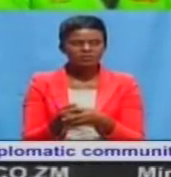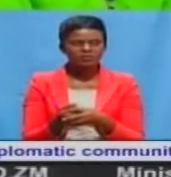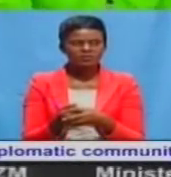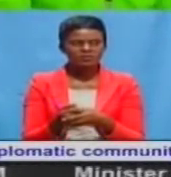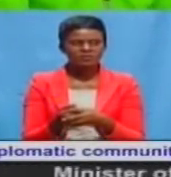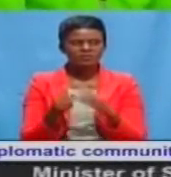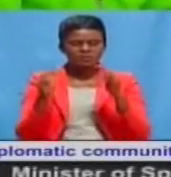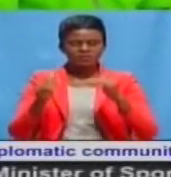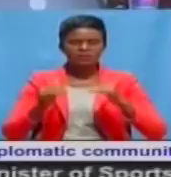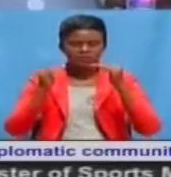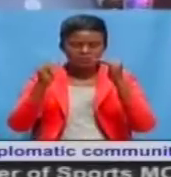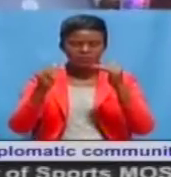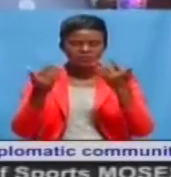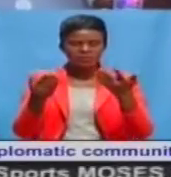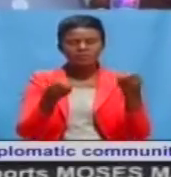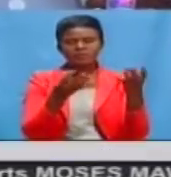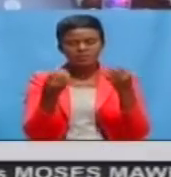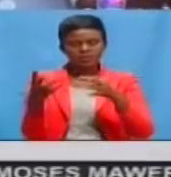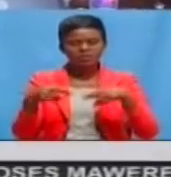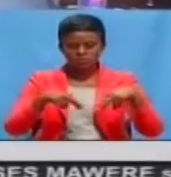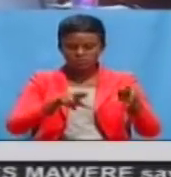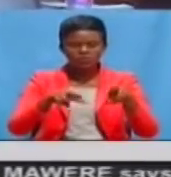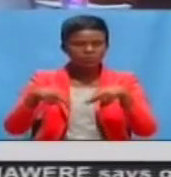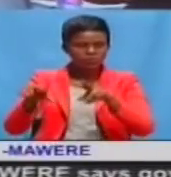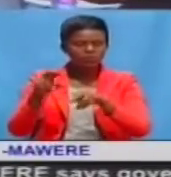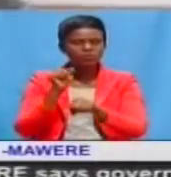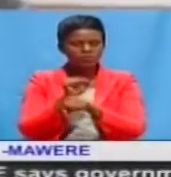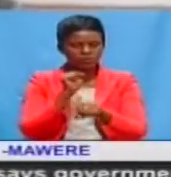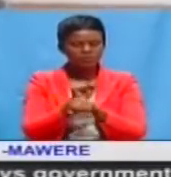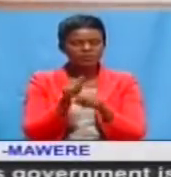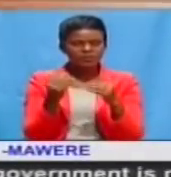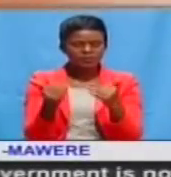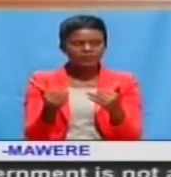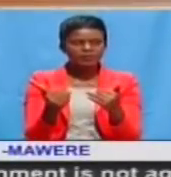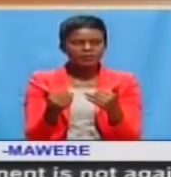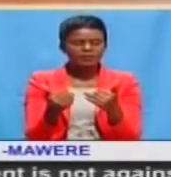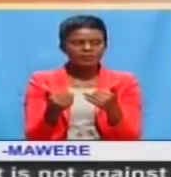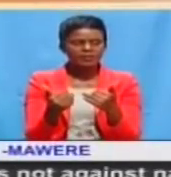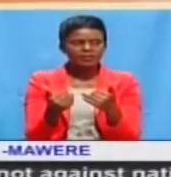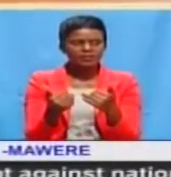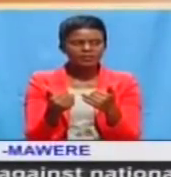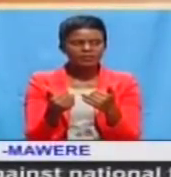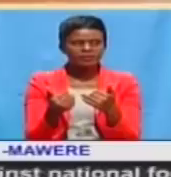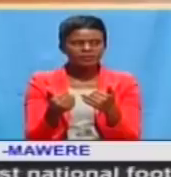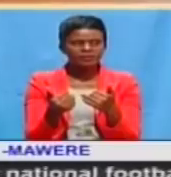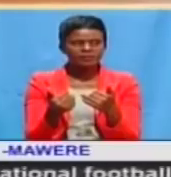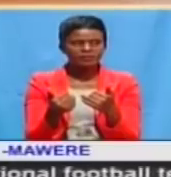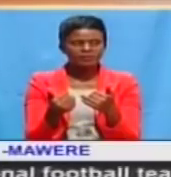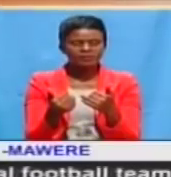The township roads are being worked on. I think it's, there's been a serious